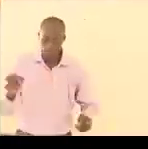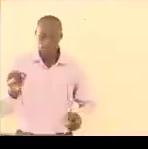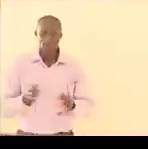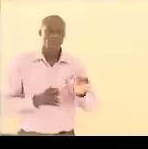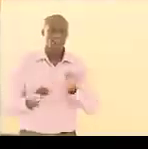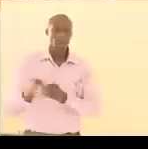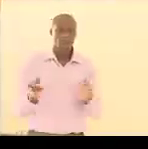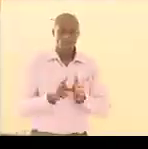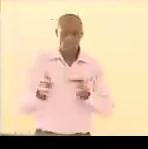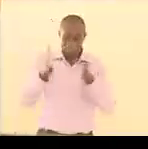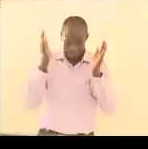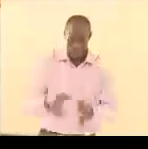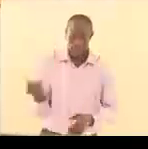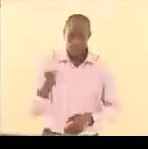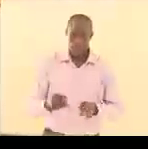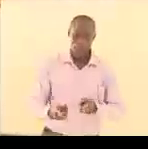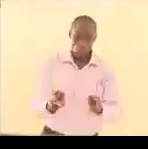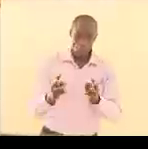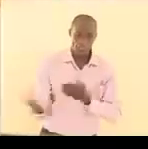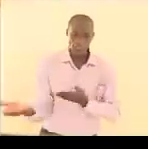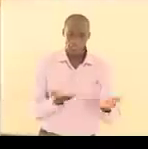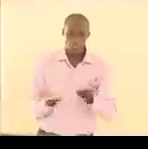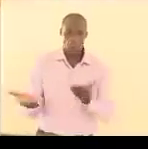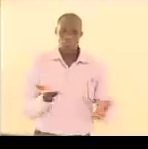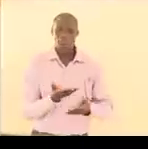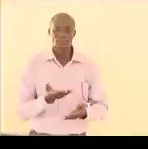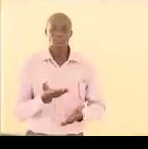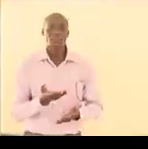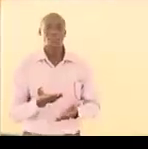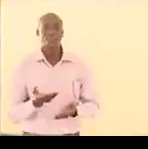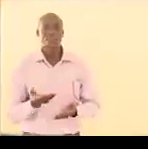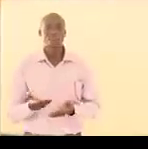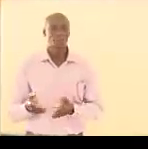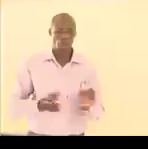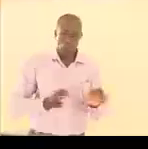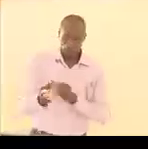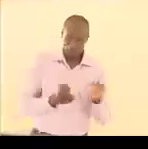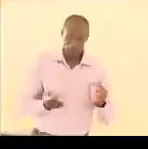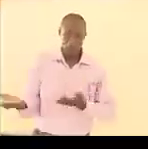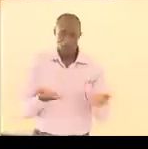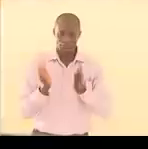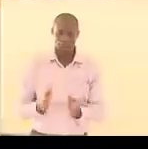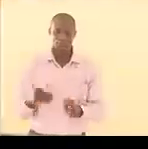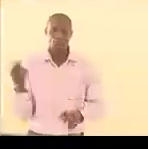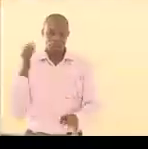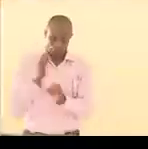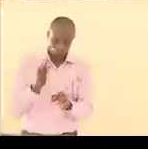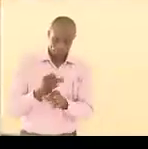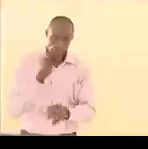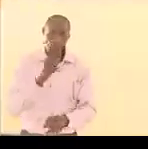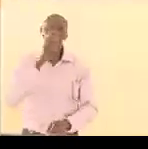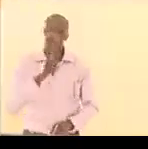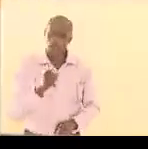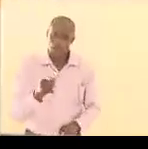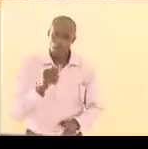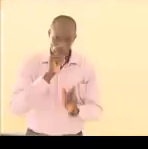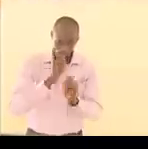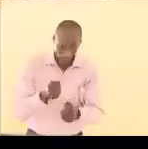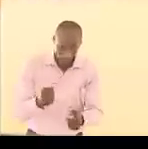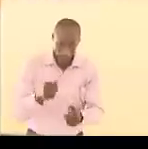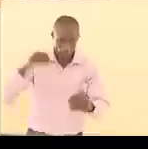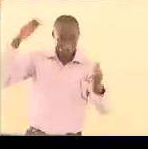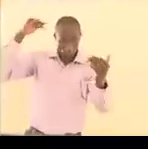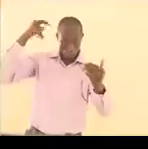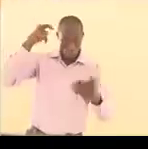believing defines the Christian the way service defines the servant. Faith is the assurance of